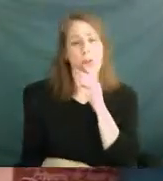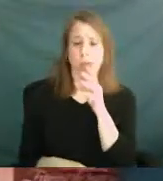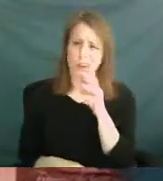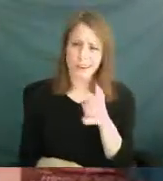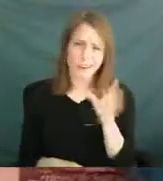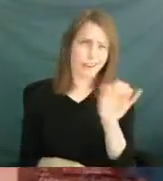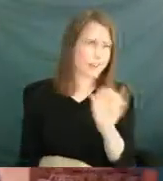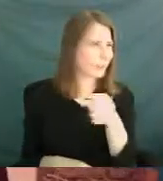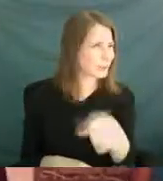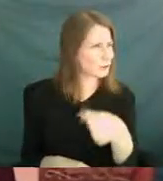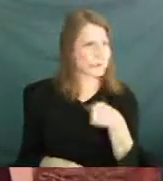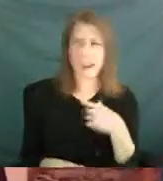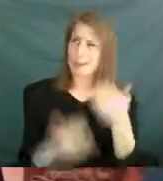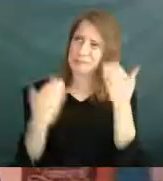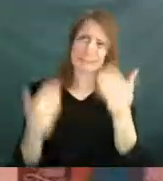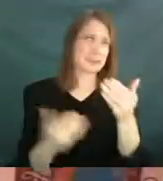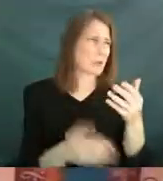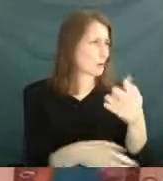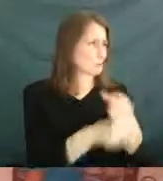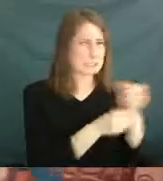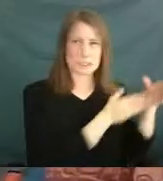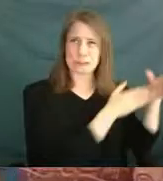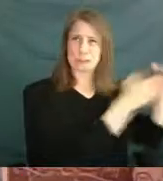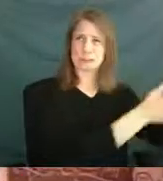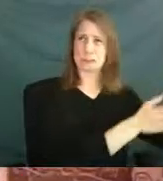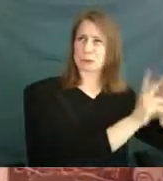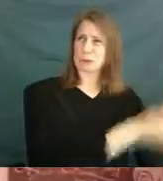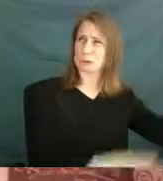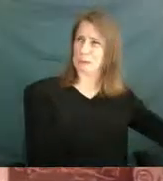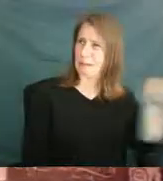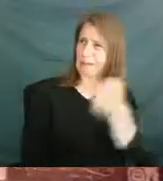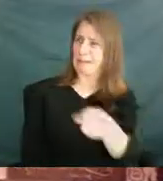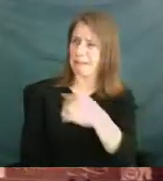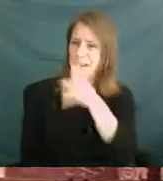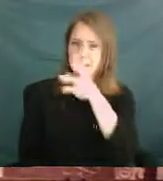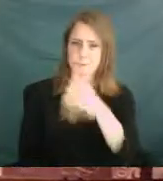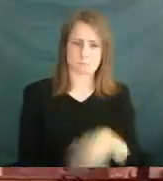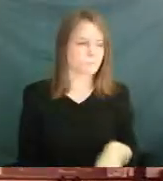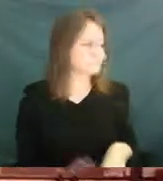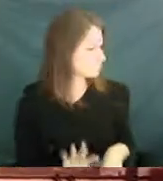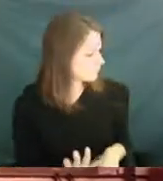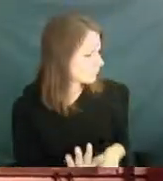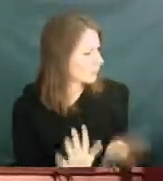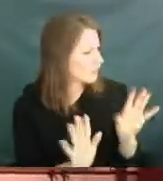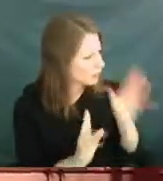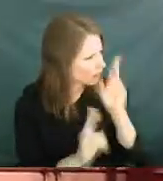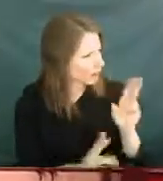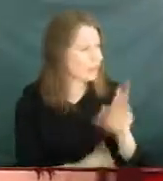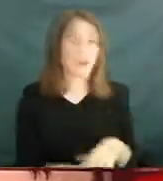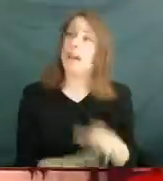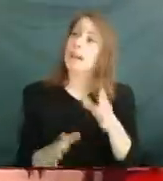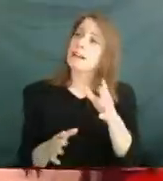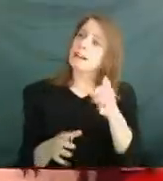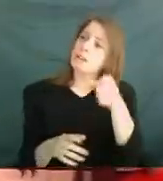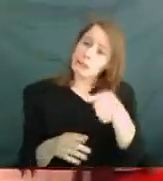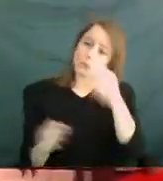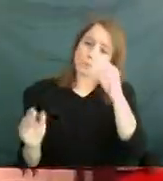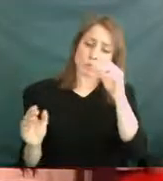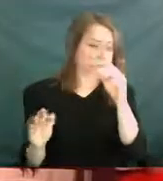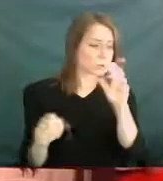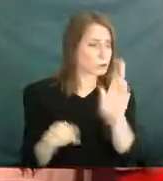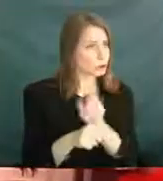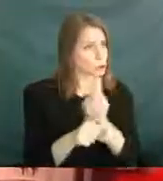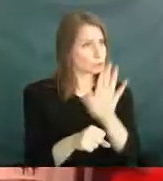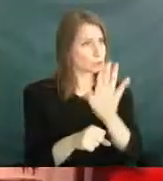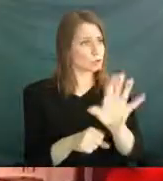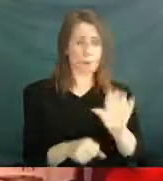I had to sleep the tongue friars spoke in my lines. I will own your honor. Be not to take neither, but let your own discretion be your tutor. Suit